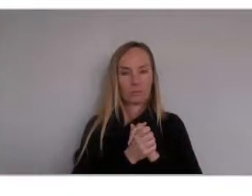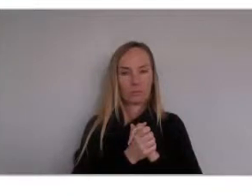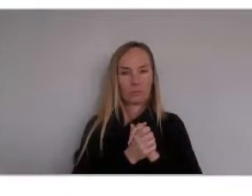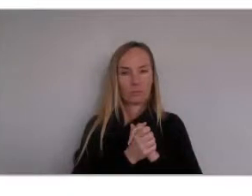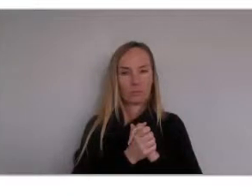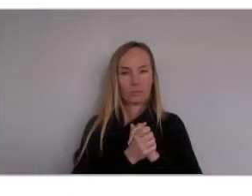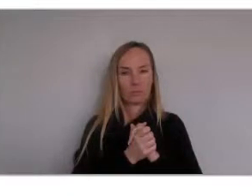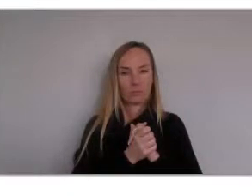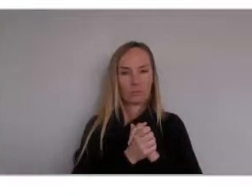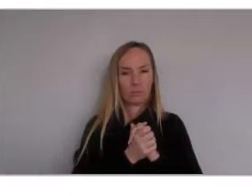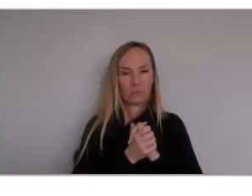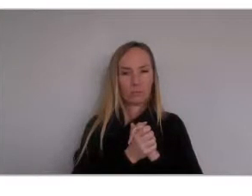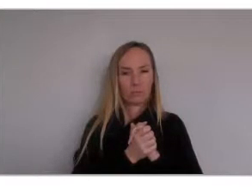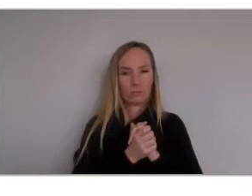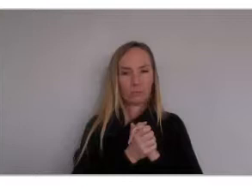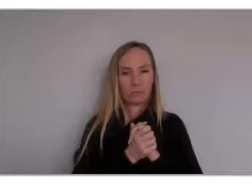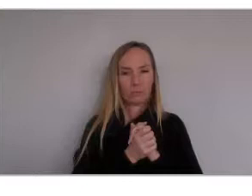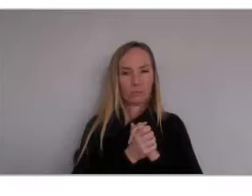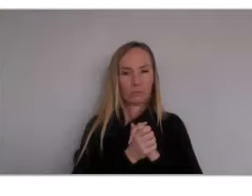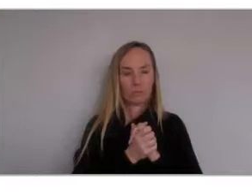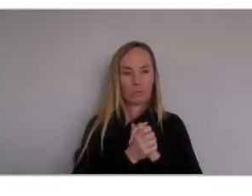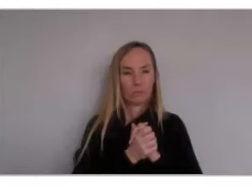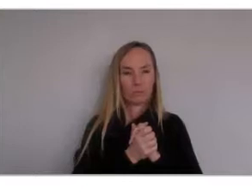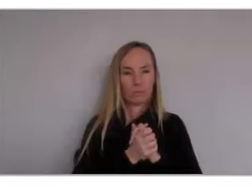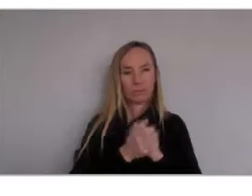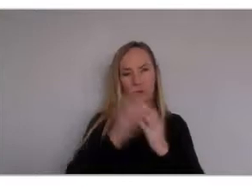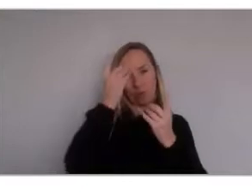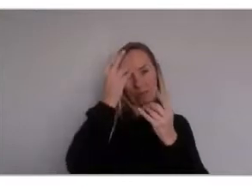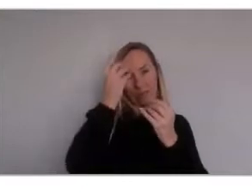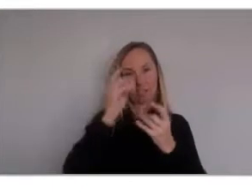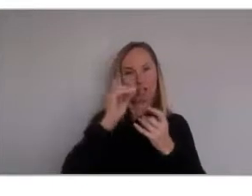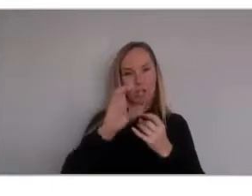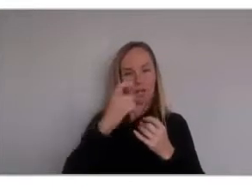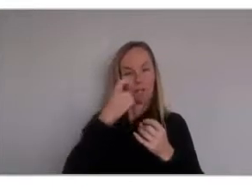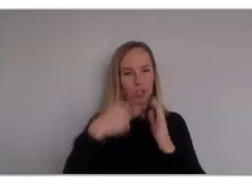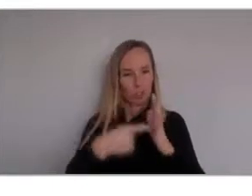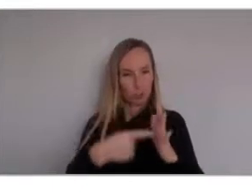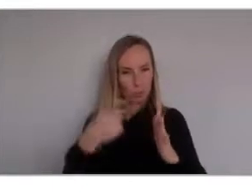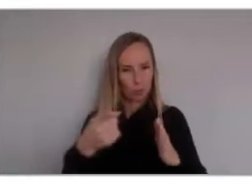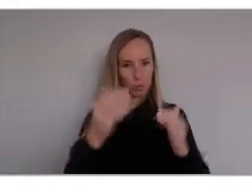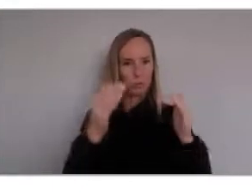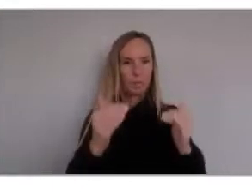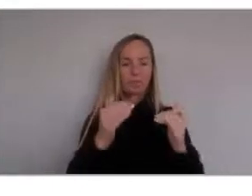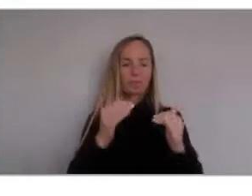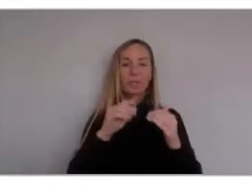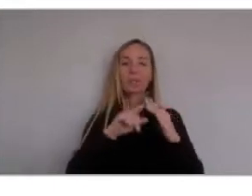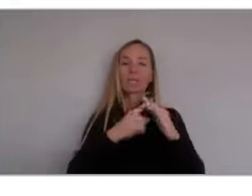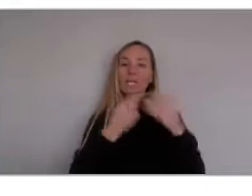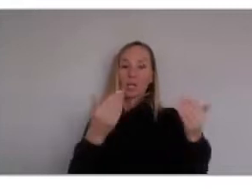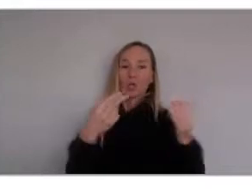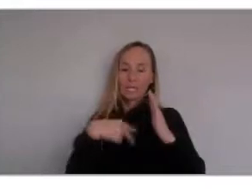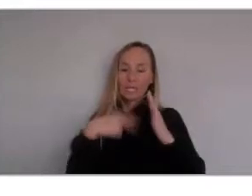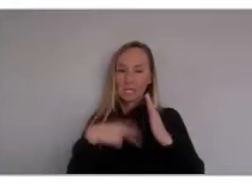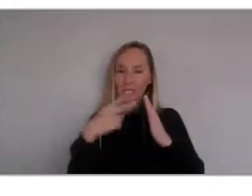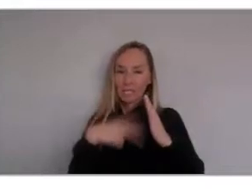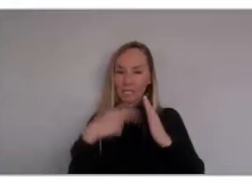Okay, so number 6, so the reflection document, I just showed you that. Begin reading The Kite Runner.